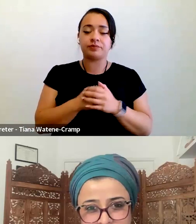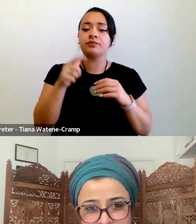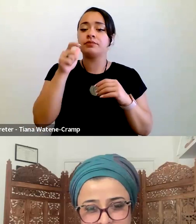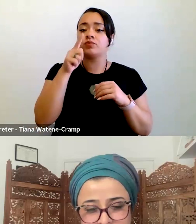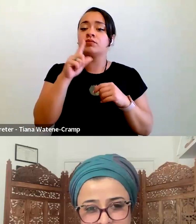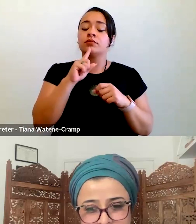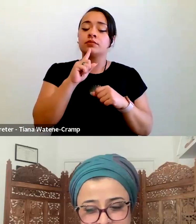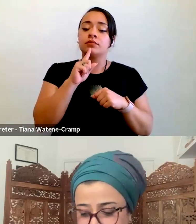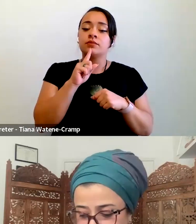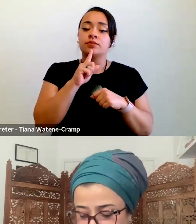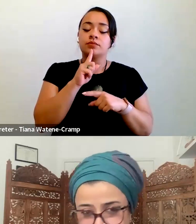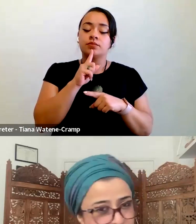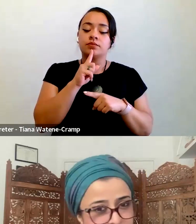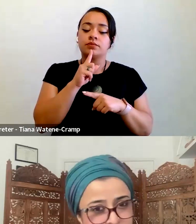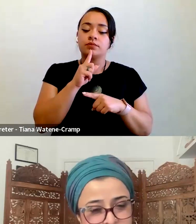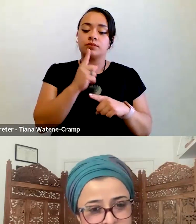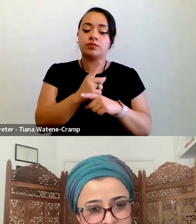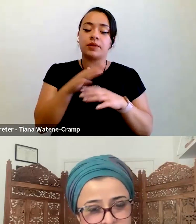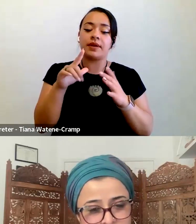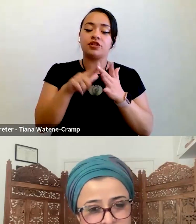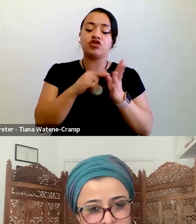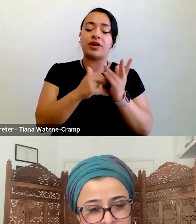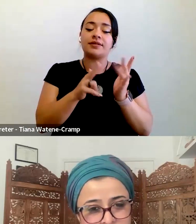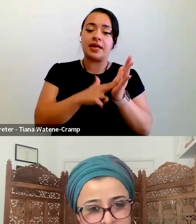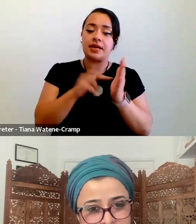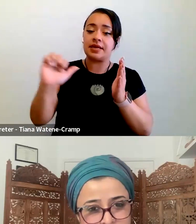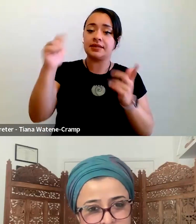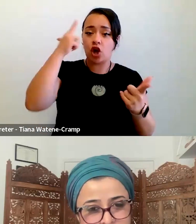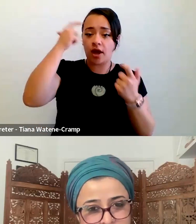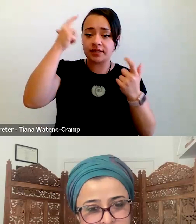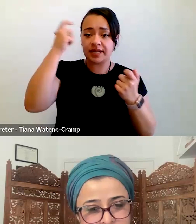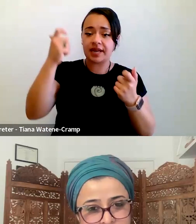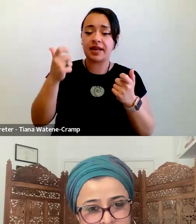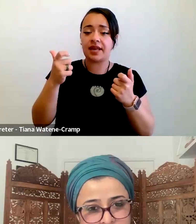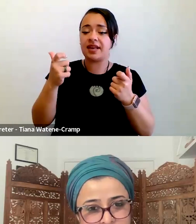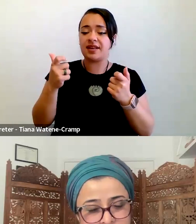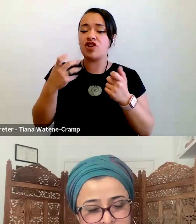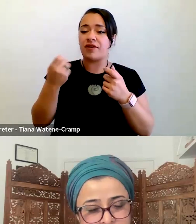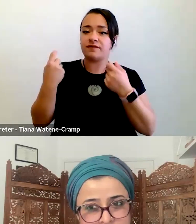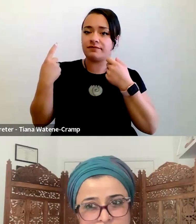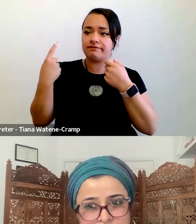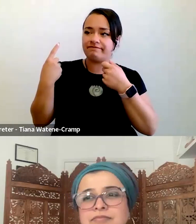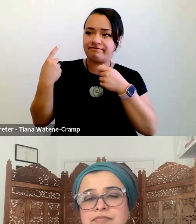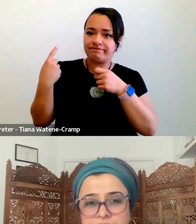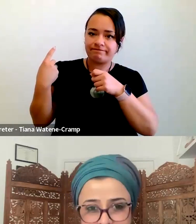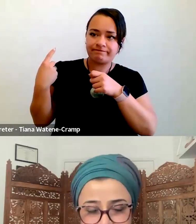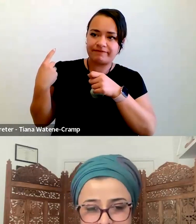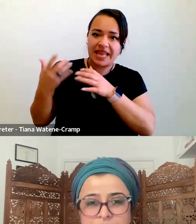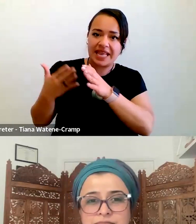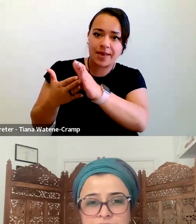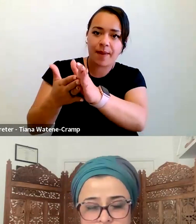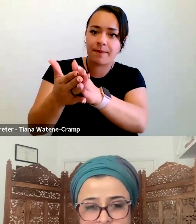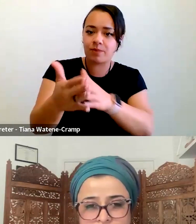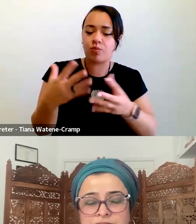before, Jason Glanville's idea that things move at the speed of trust. I think, again, you know, there's all of